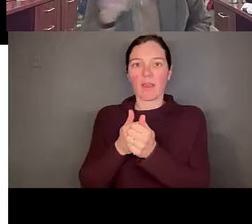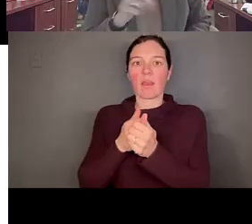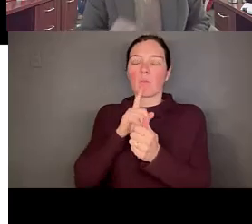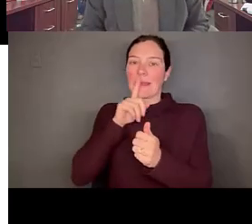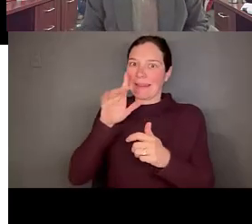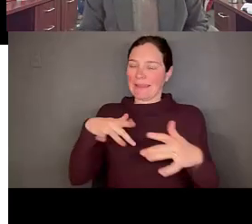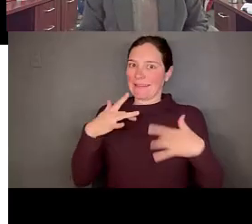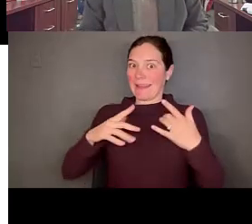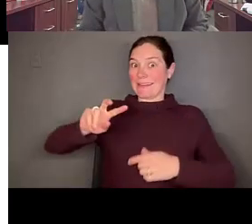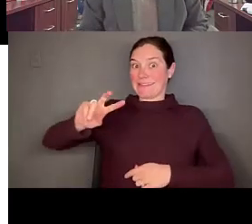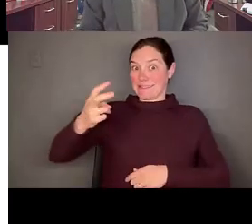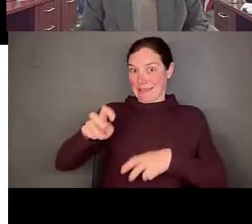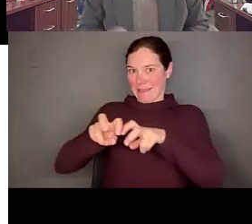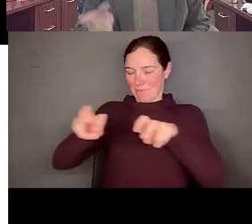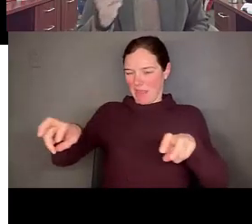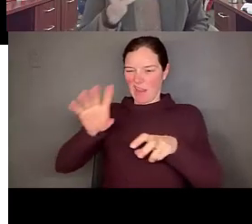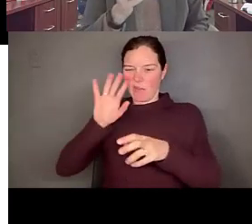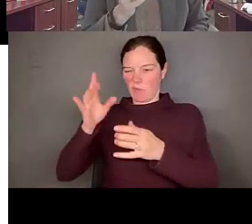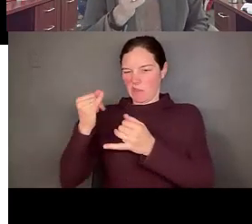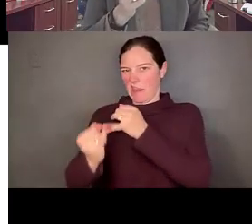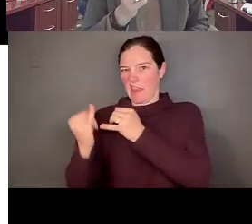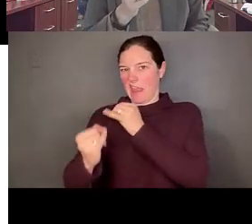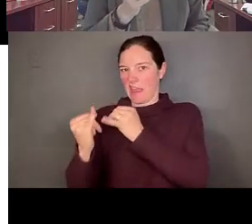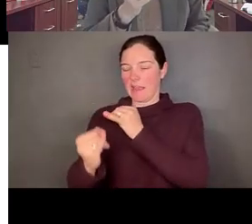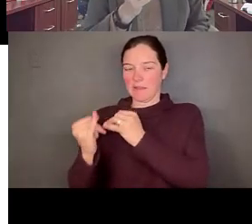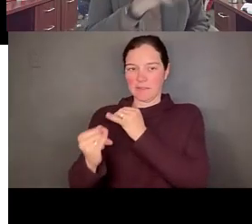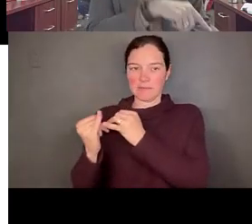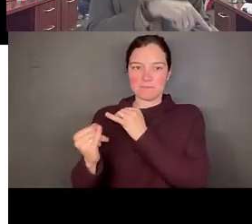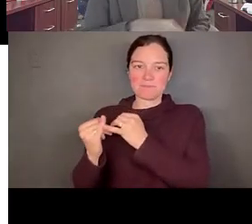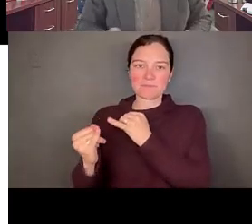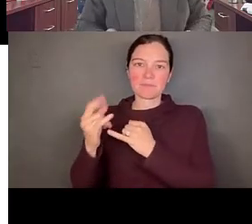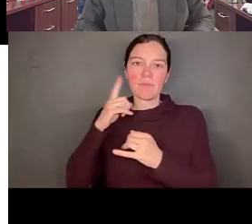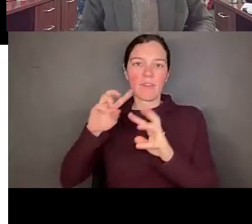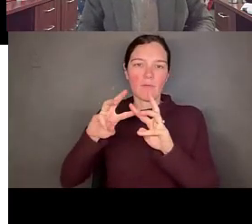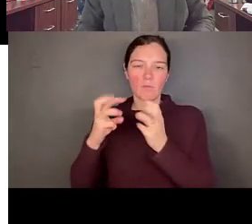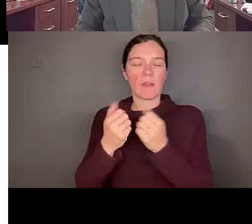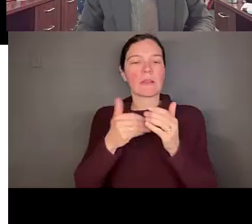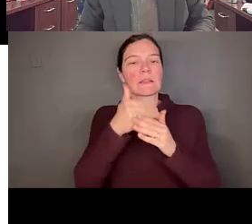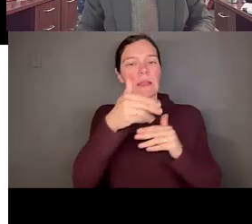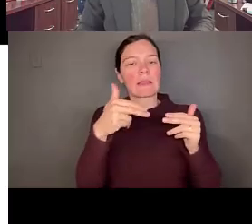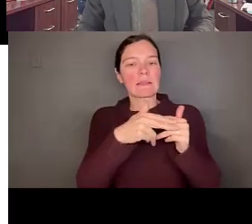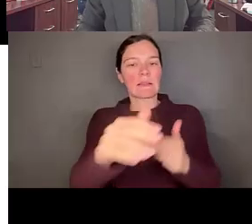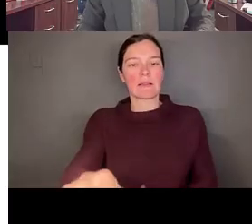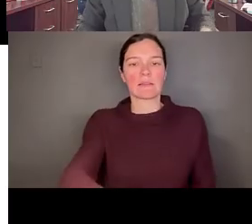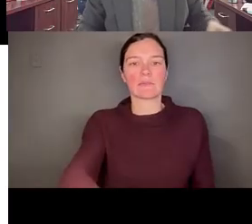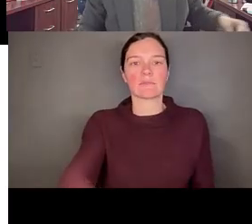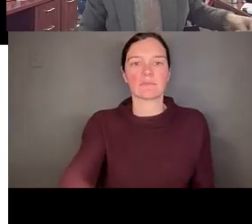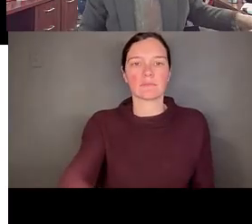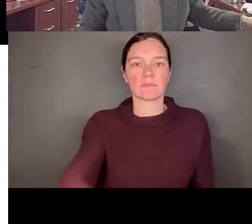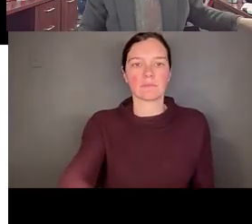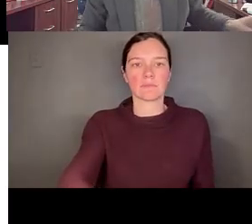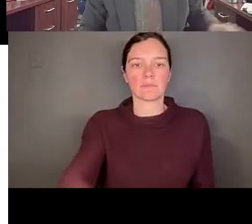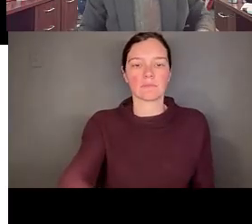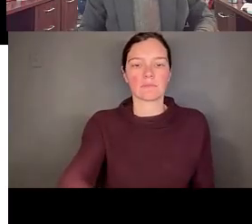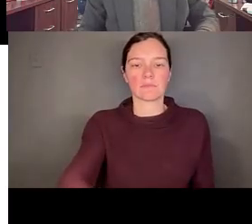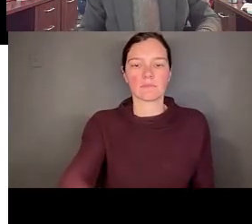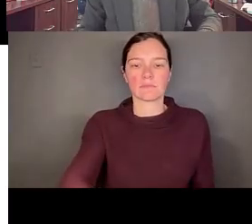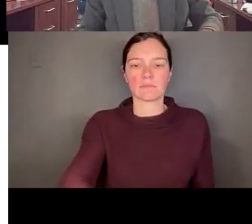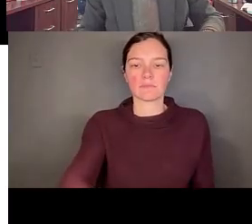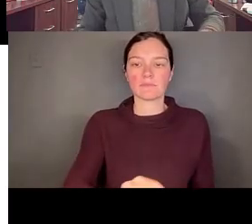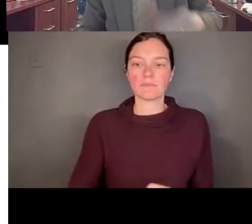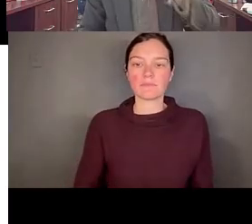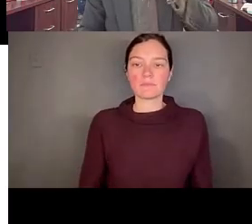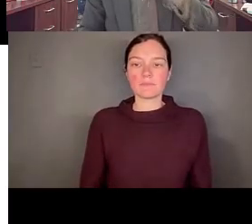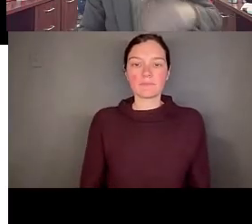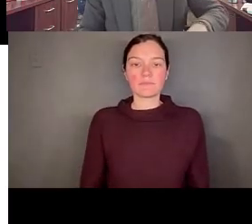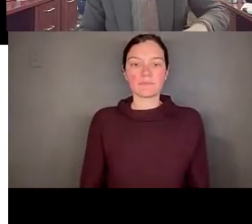second panel, and that'll be more towards the end of the webinar. Let's go to the next slide. Kelly.